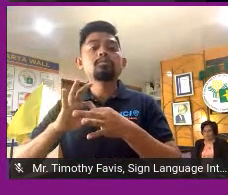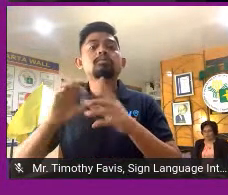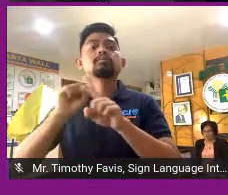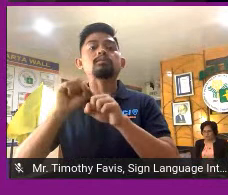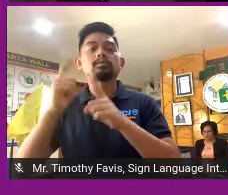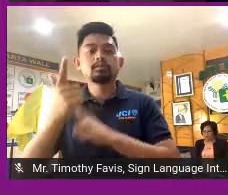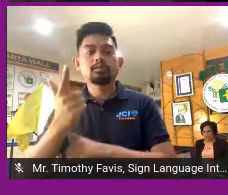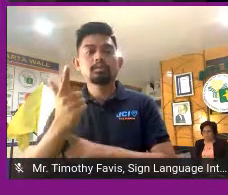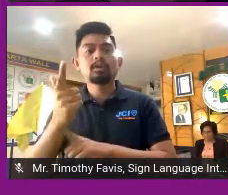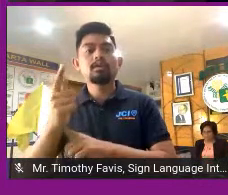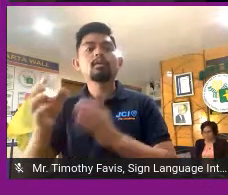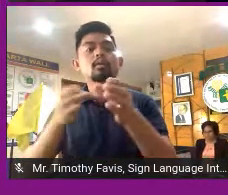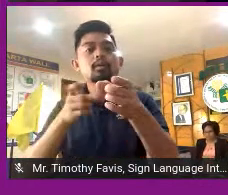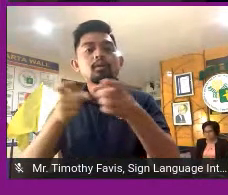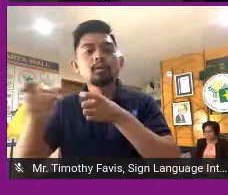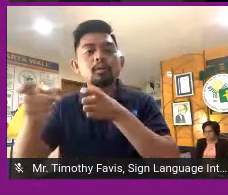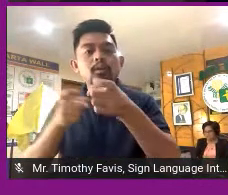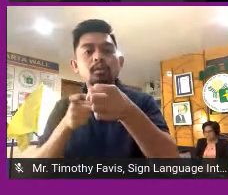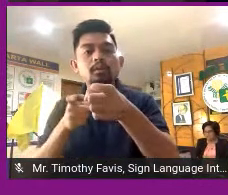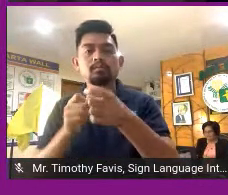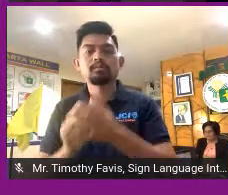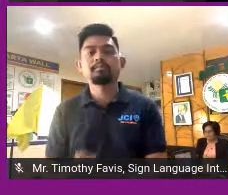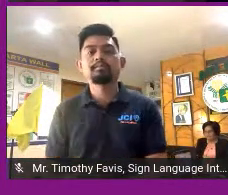social control.